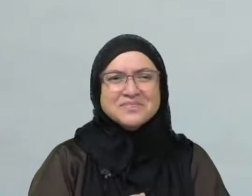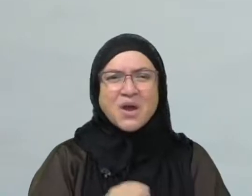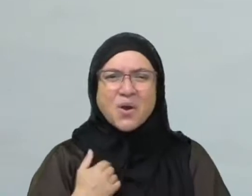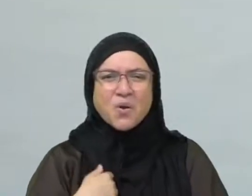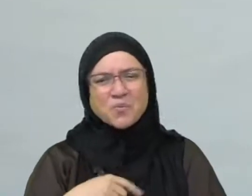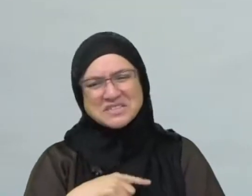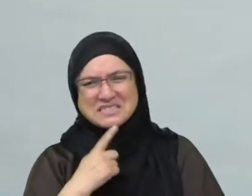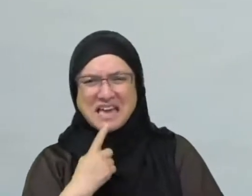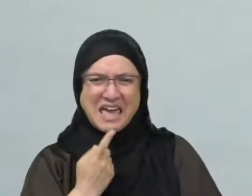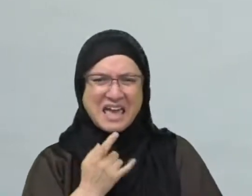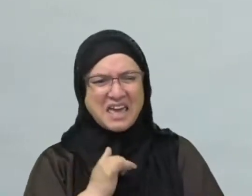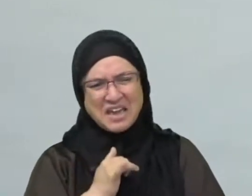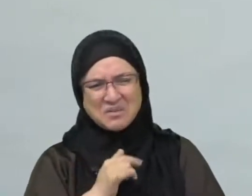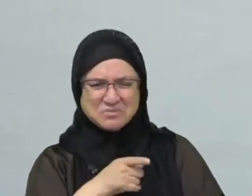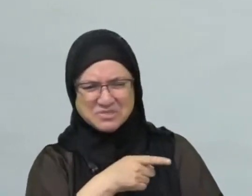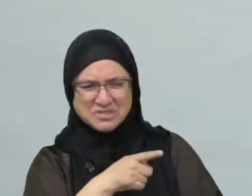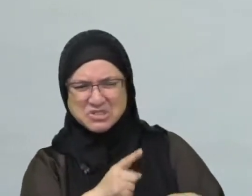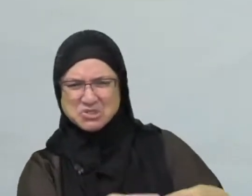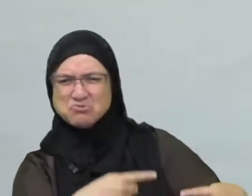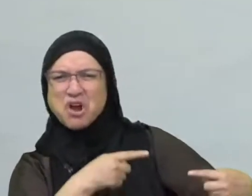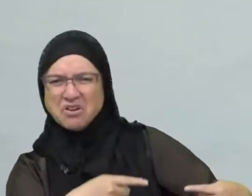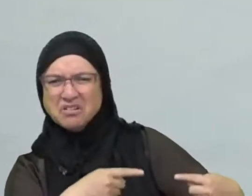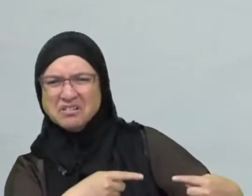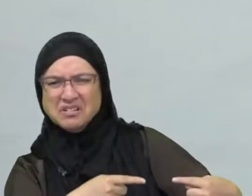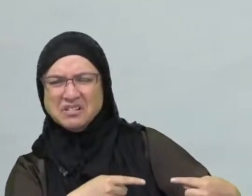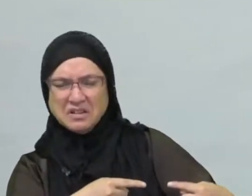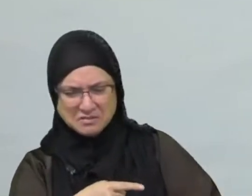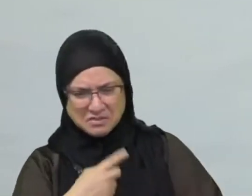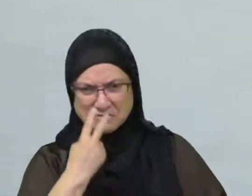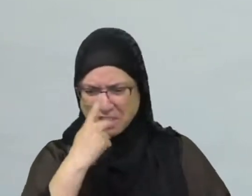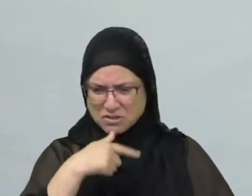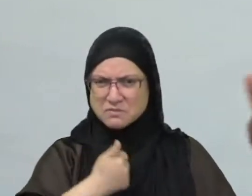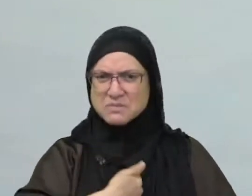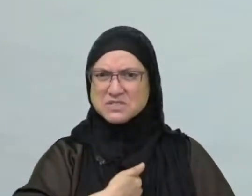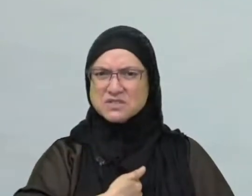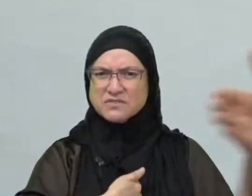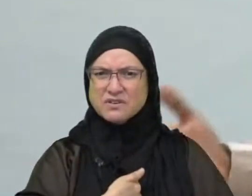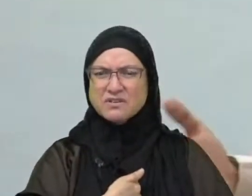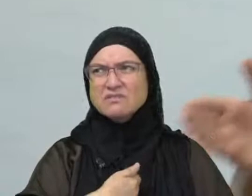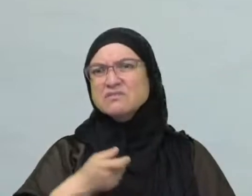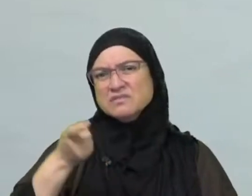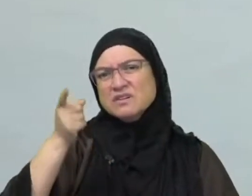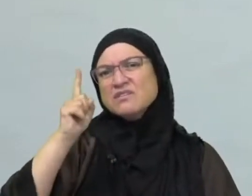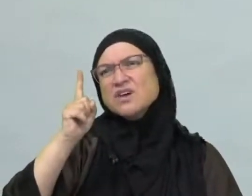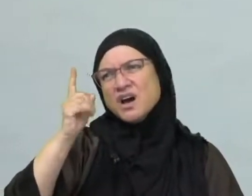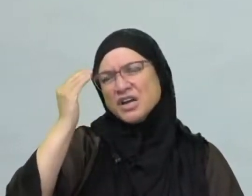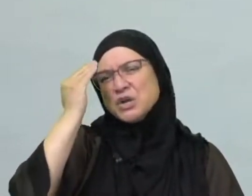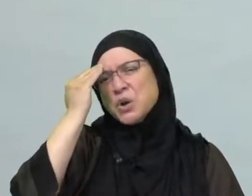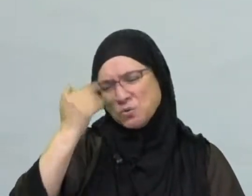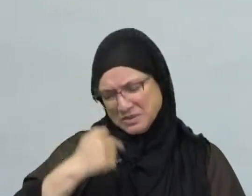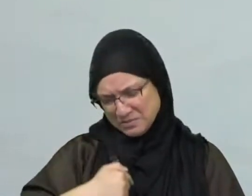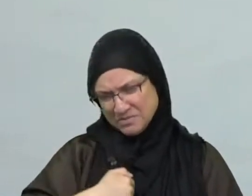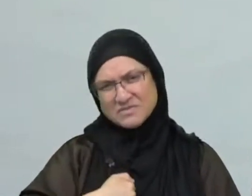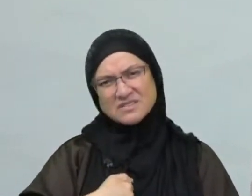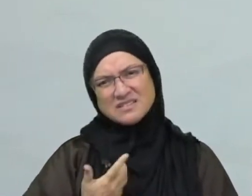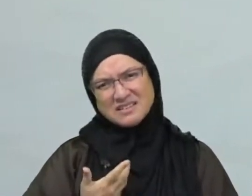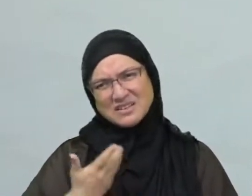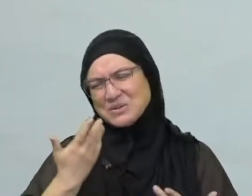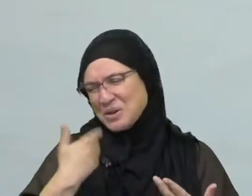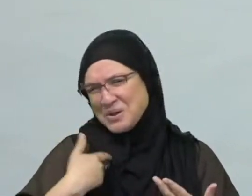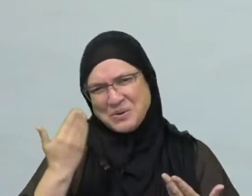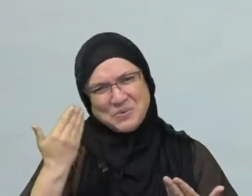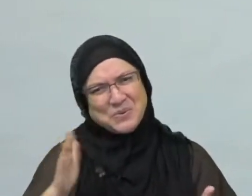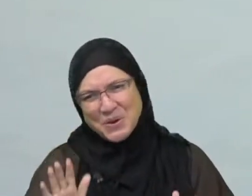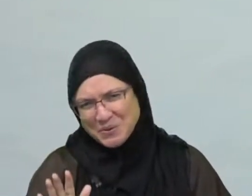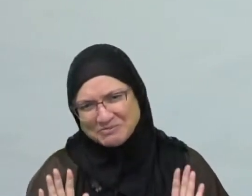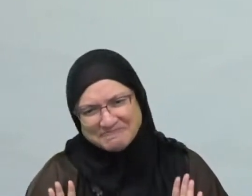including ourselves, we say to ourselves, Allah knows what I don't know. Perhaps, asa an takrahu shay, wa huwa khayrun lakum. It may